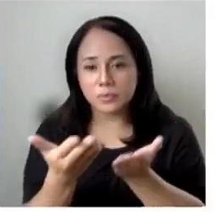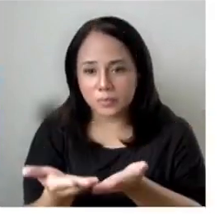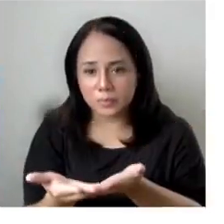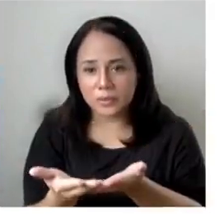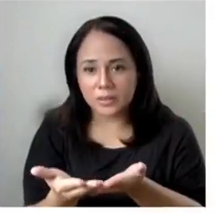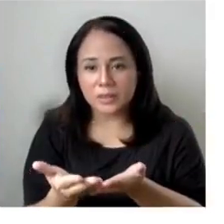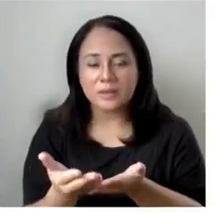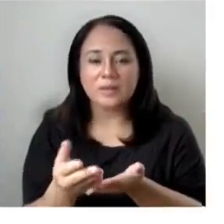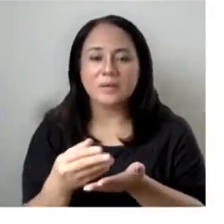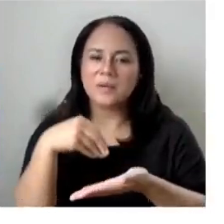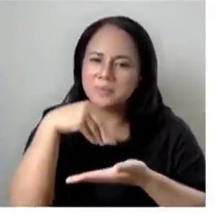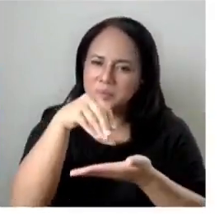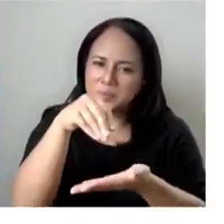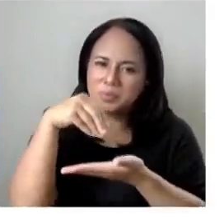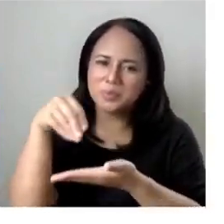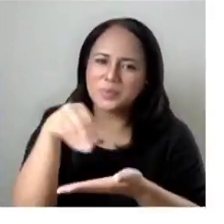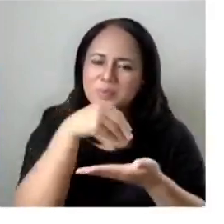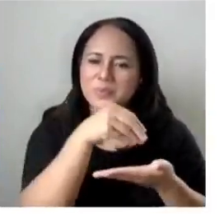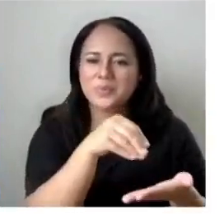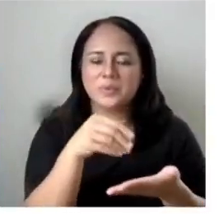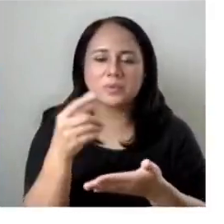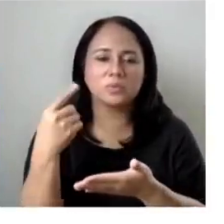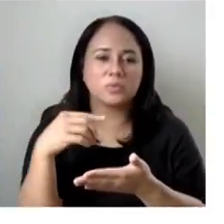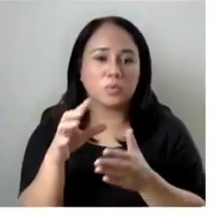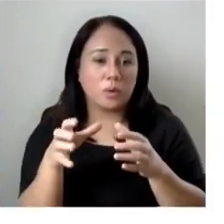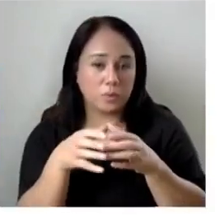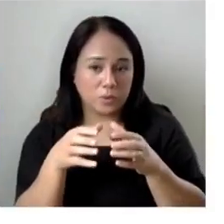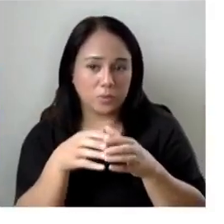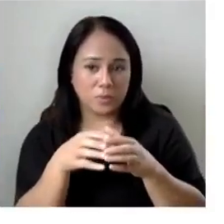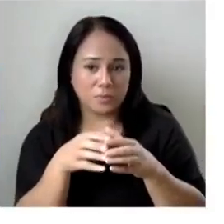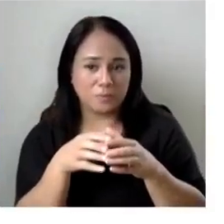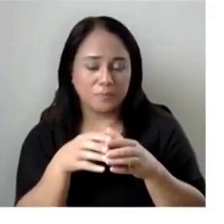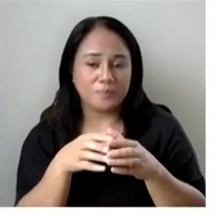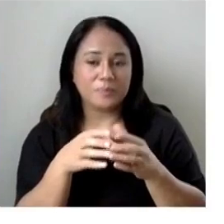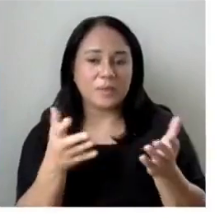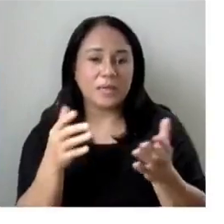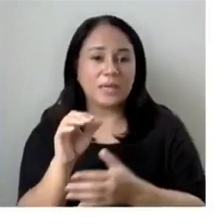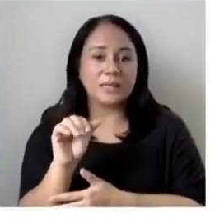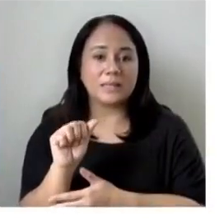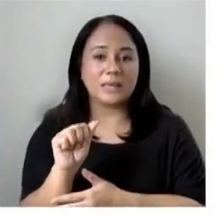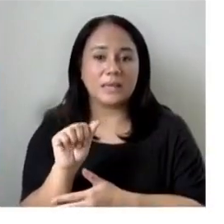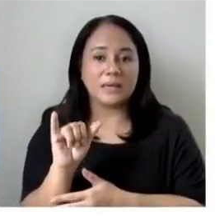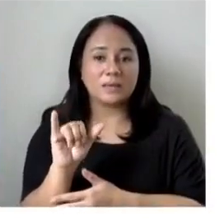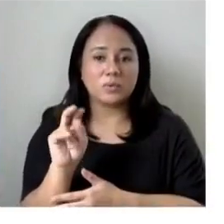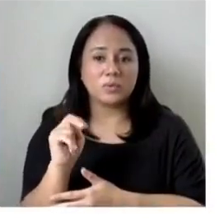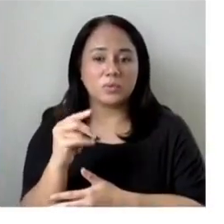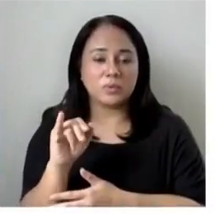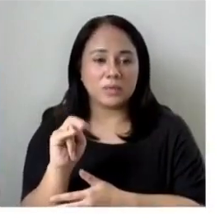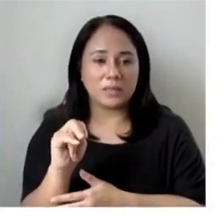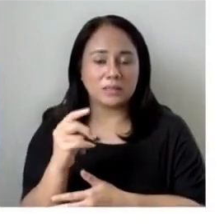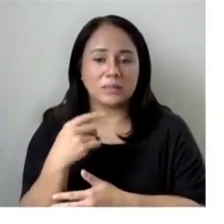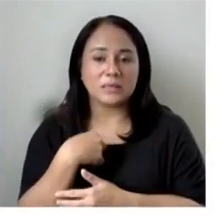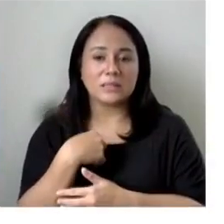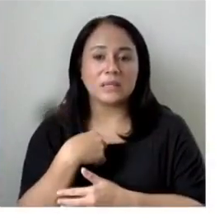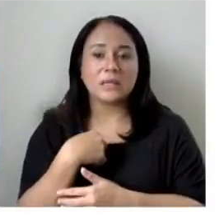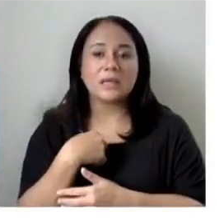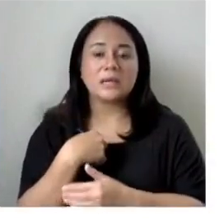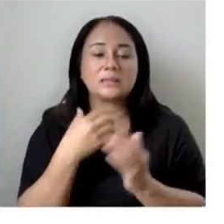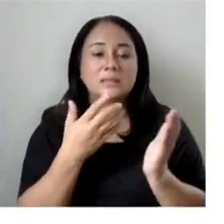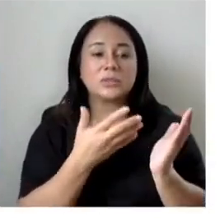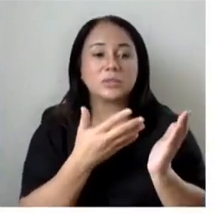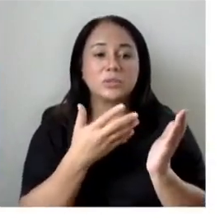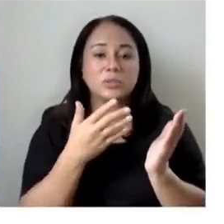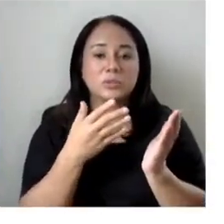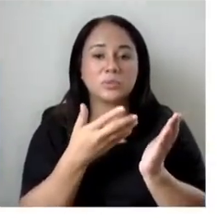goodies, no? Christmas goodies to our troops in Ayungin Shoal, these Christmas goodies can be brought to